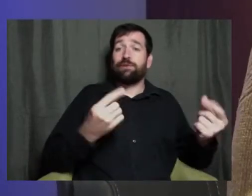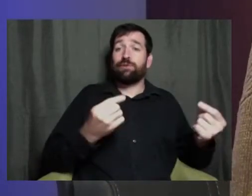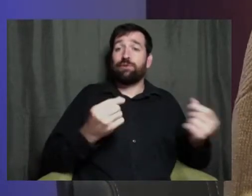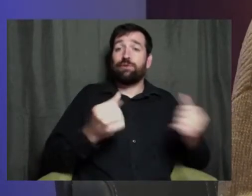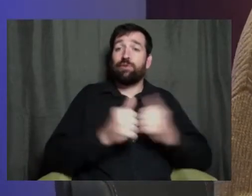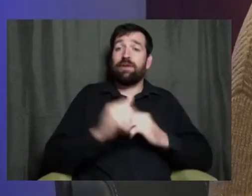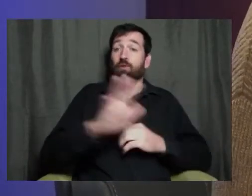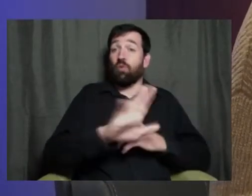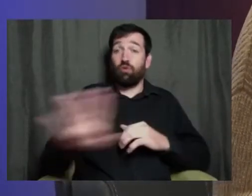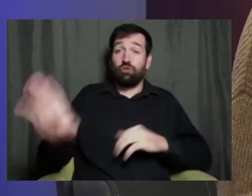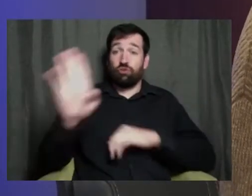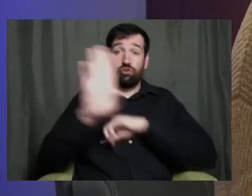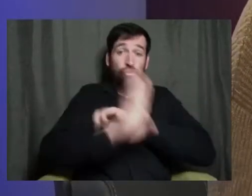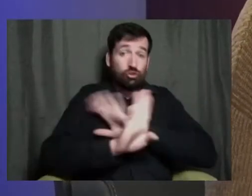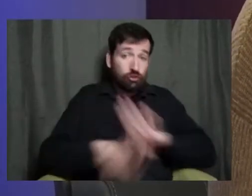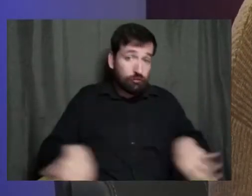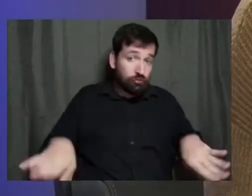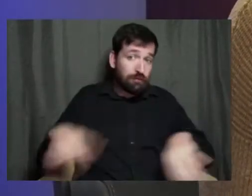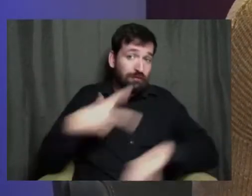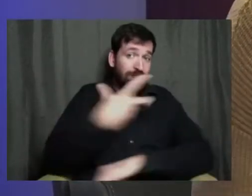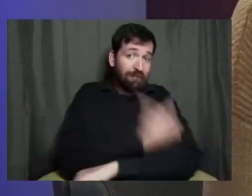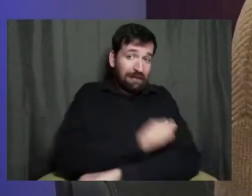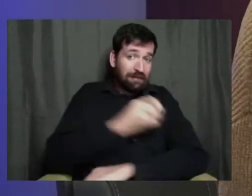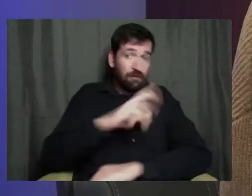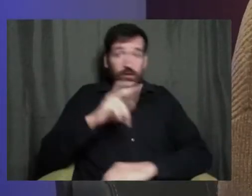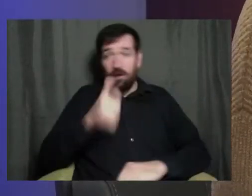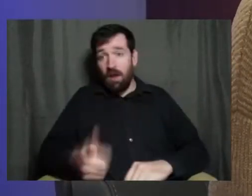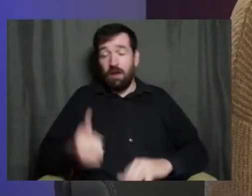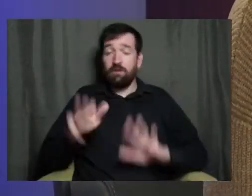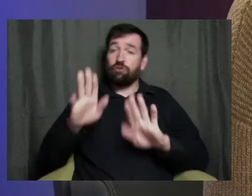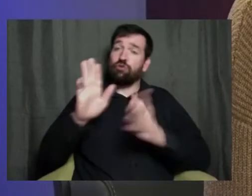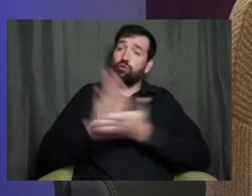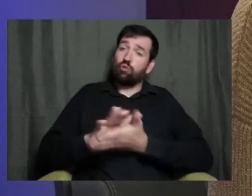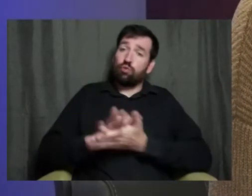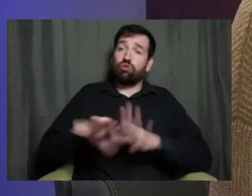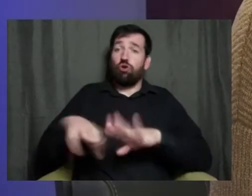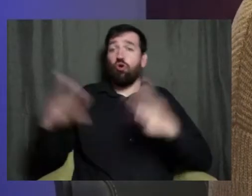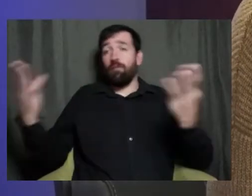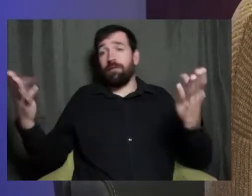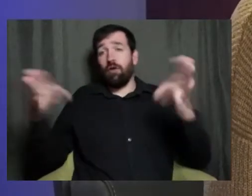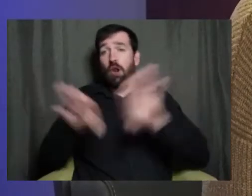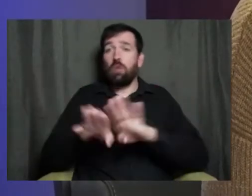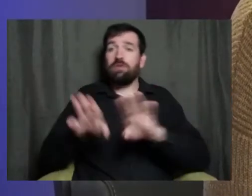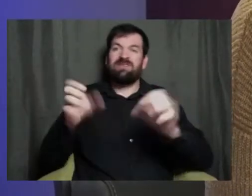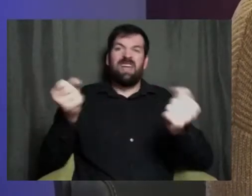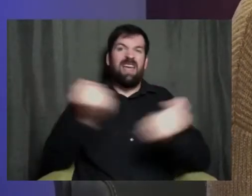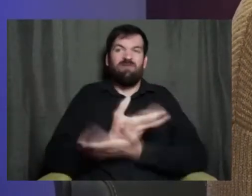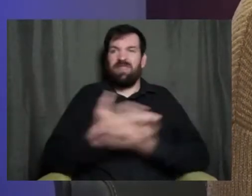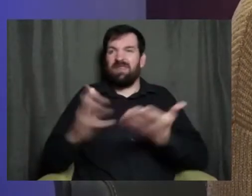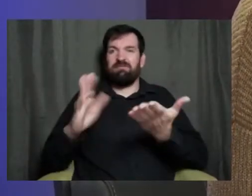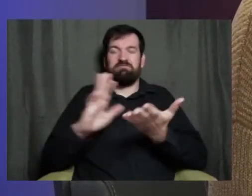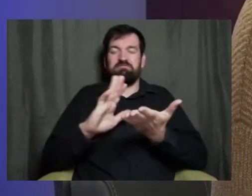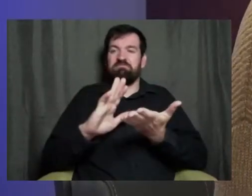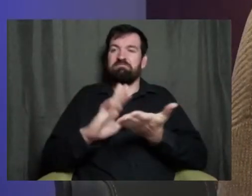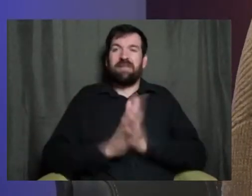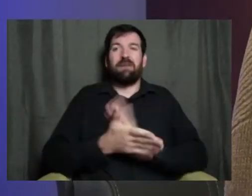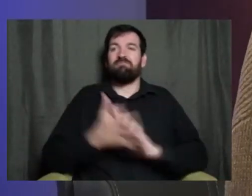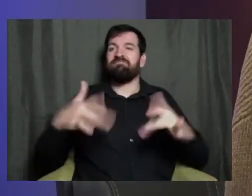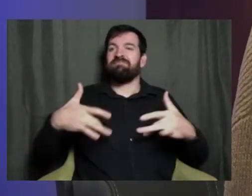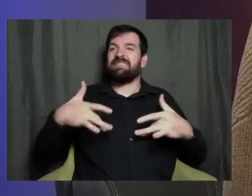vaccinated. If schools can be open or closed. I think everything that's become a hot button right now is up for